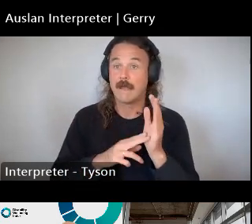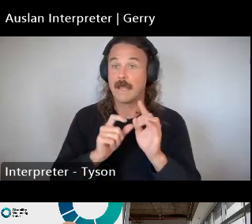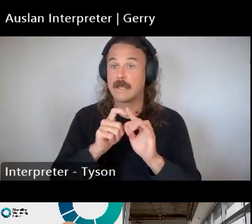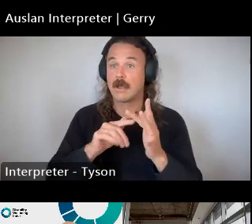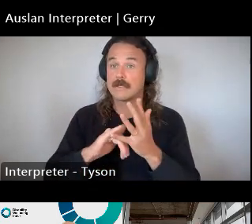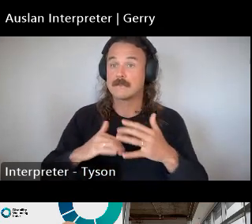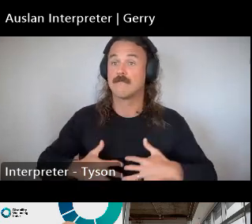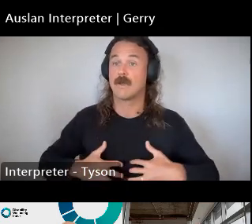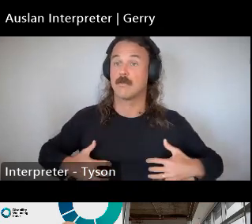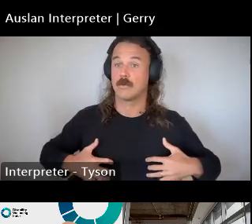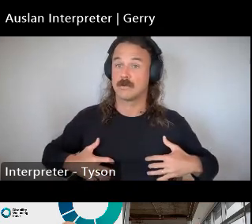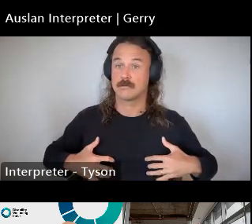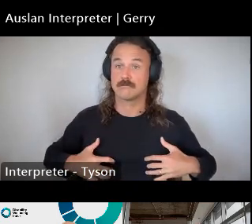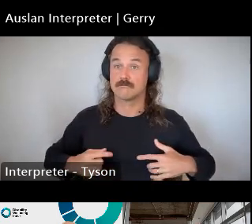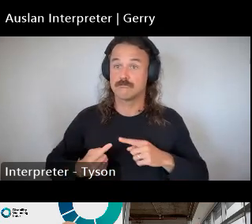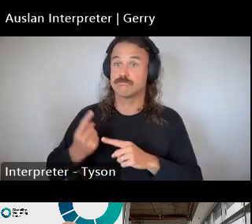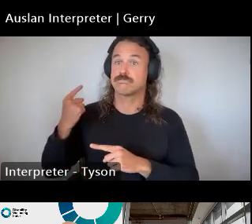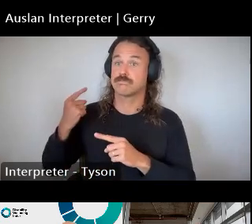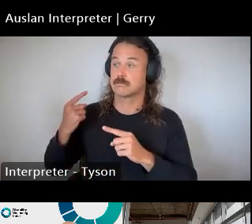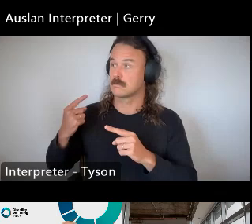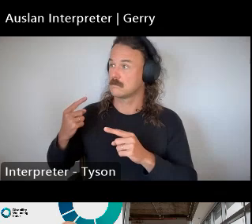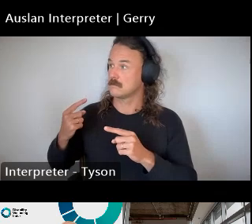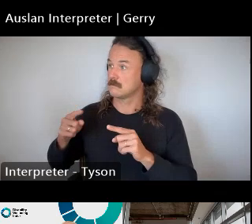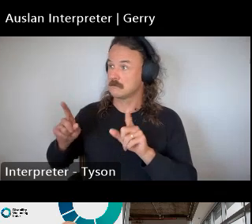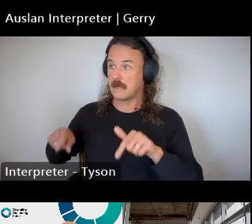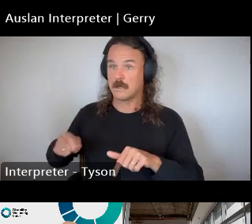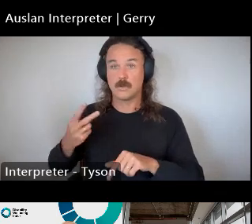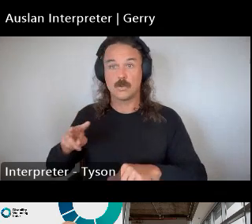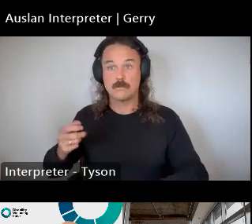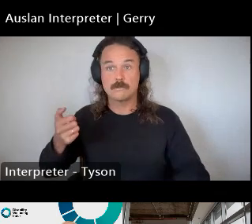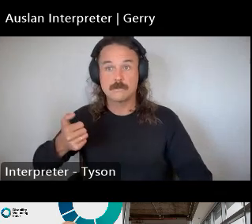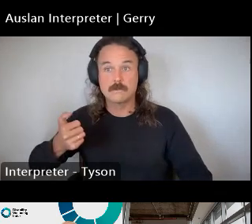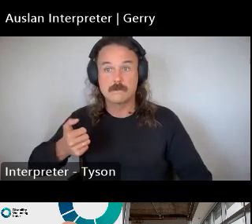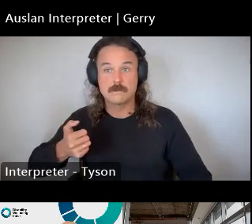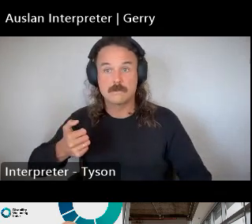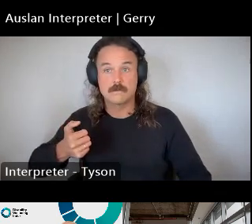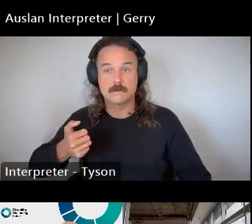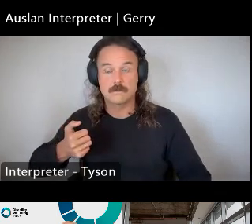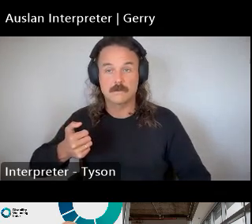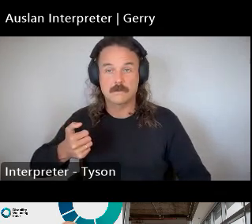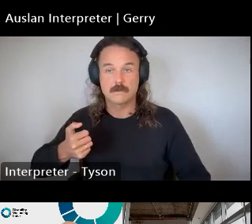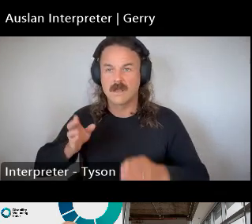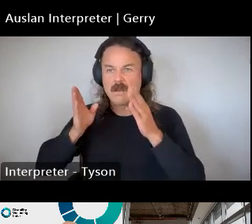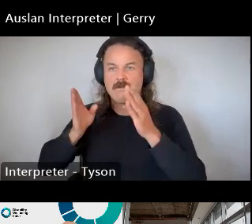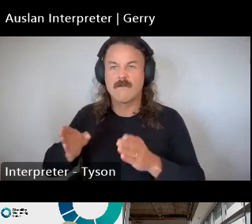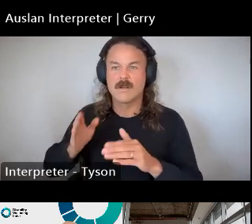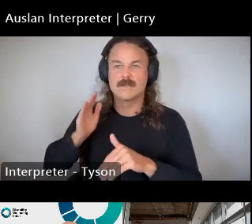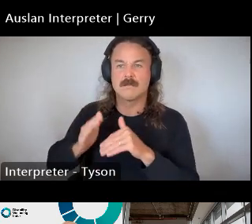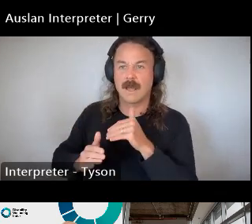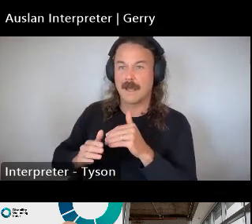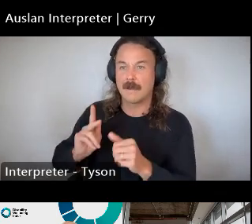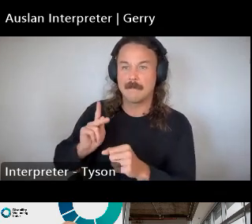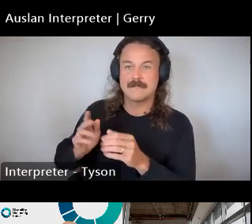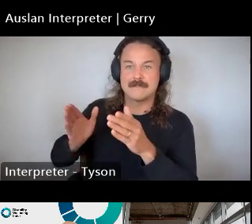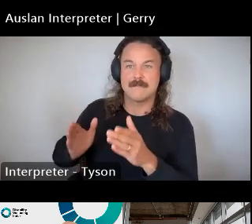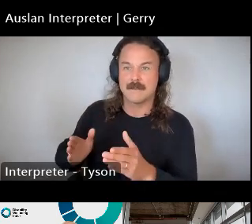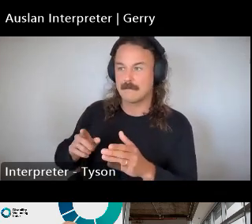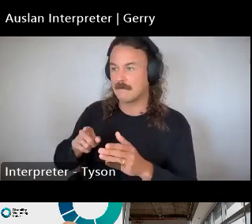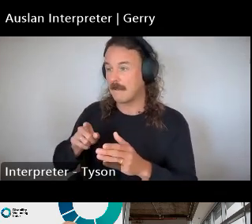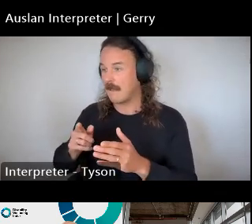2016, and it focuses on participant outcomes in different life domains, which are